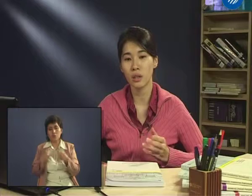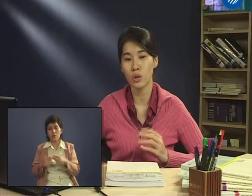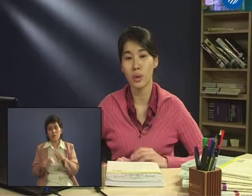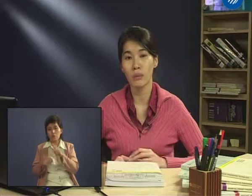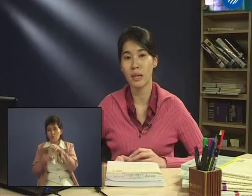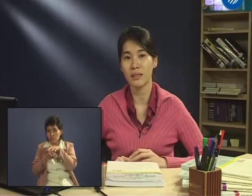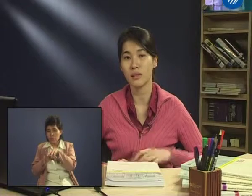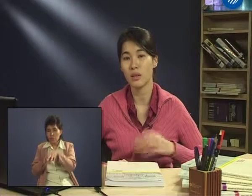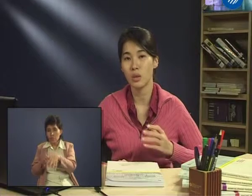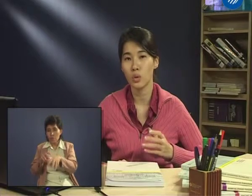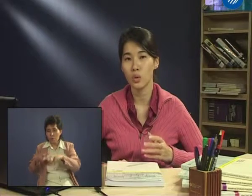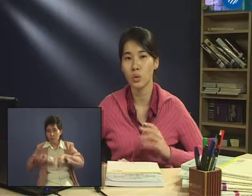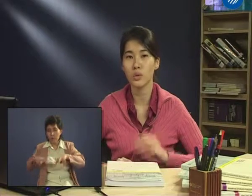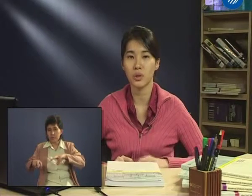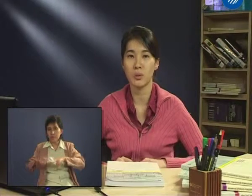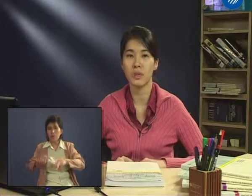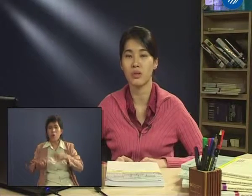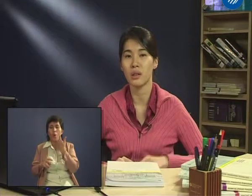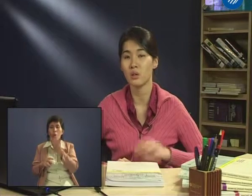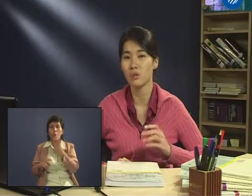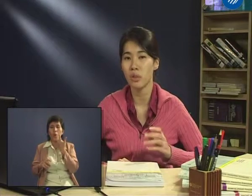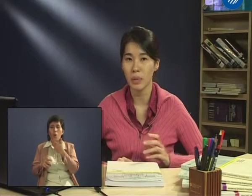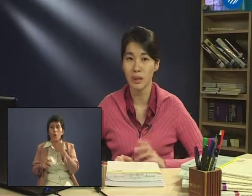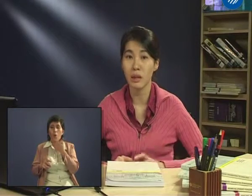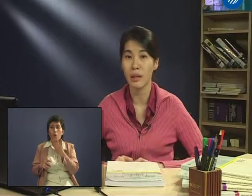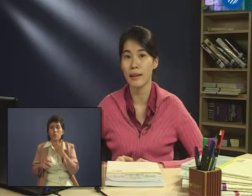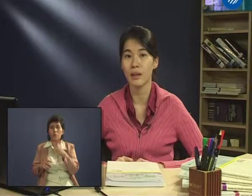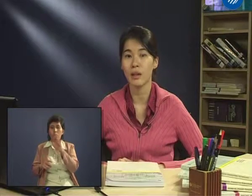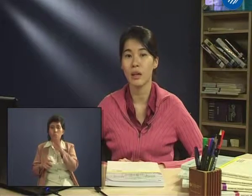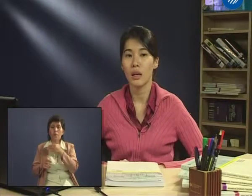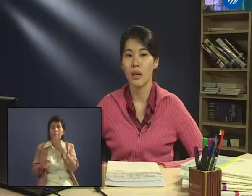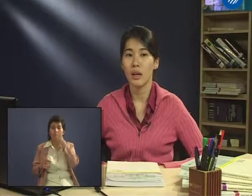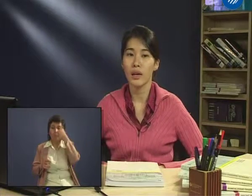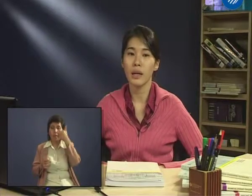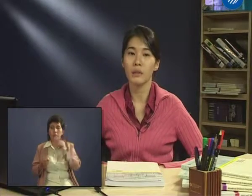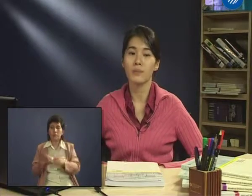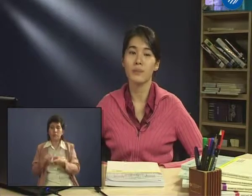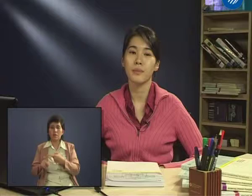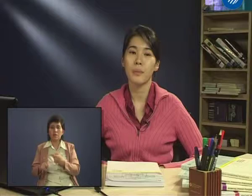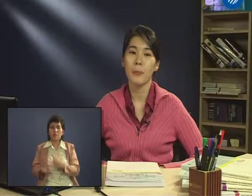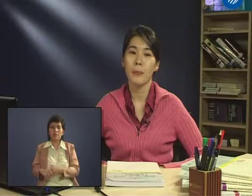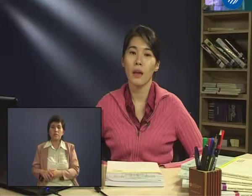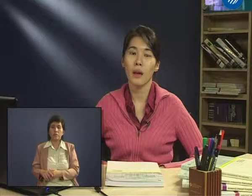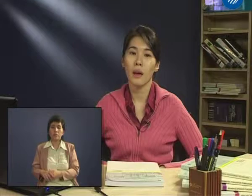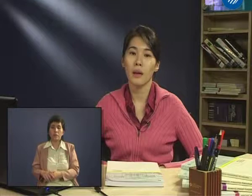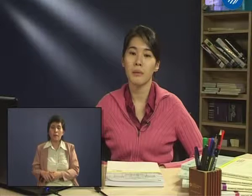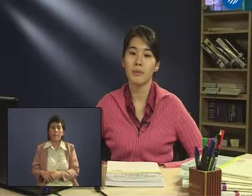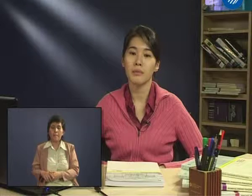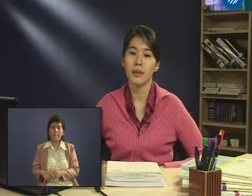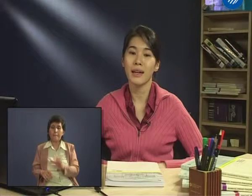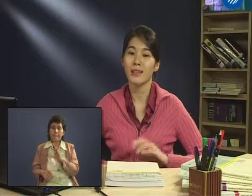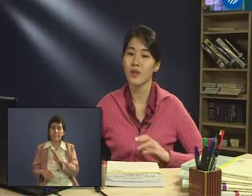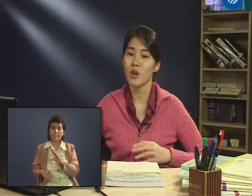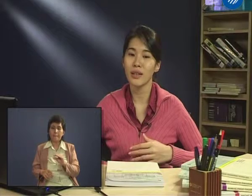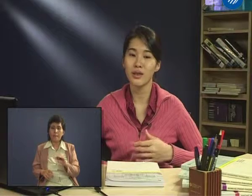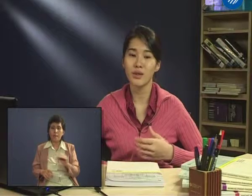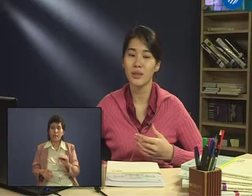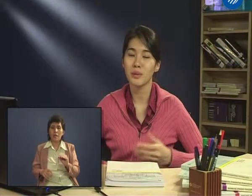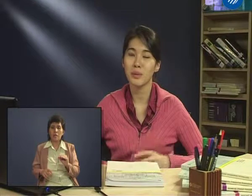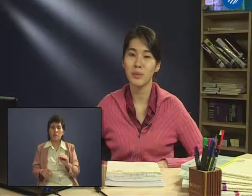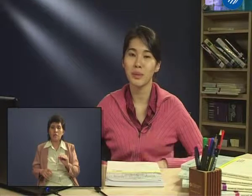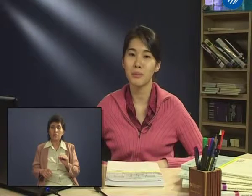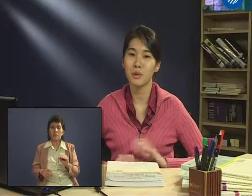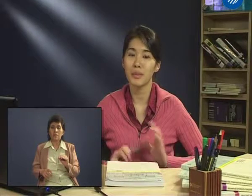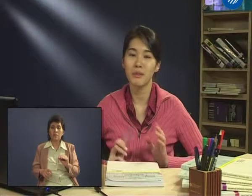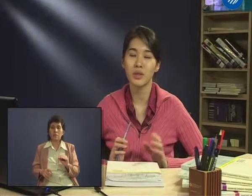observe in your workplace, who is your best friend? Who's your best colleague? Okay? And as long as you